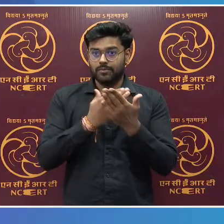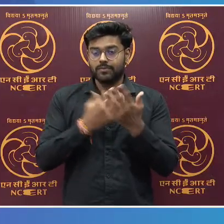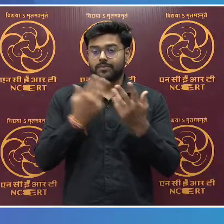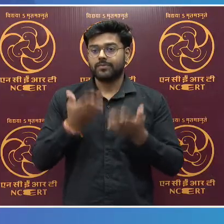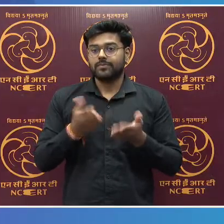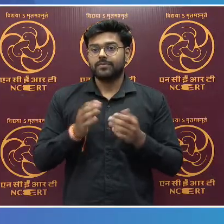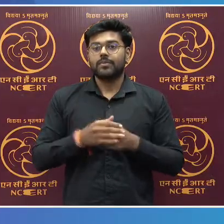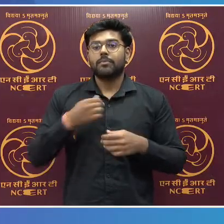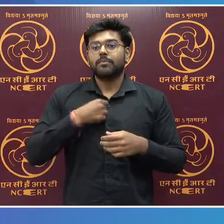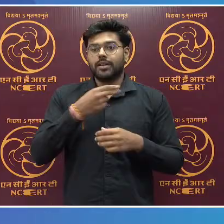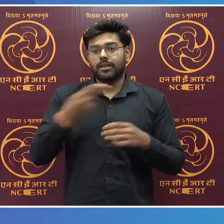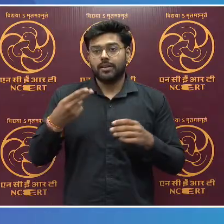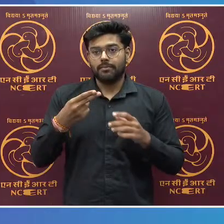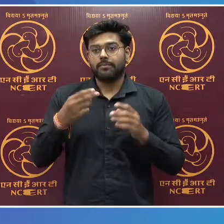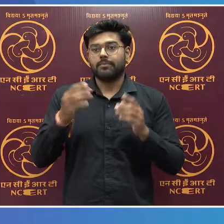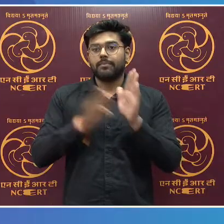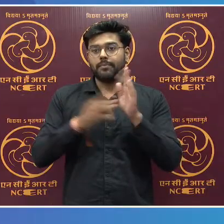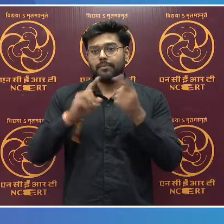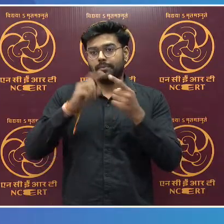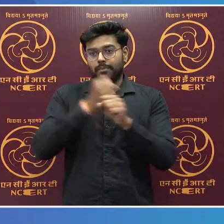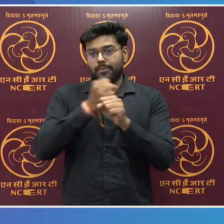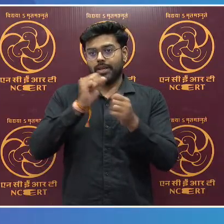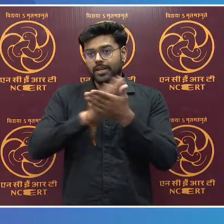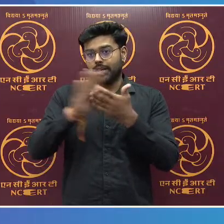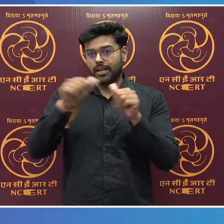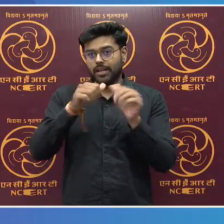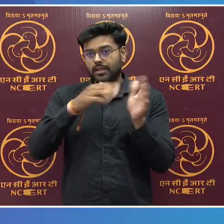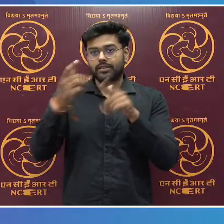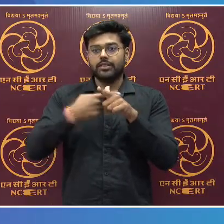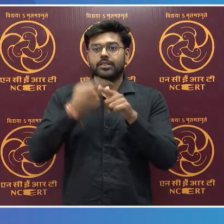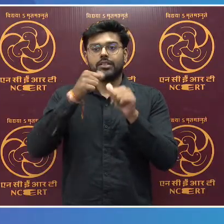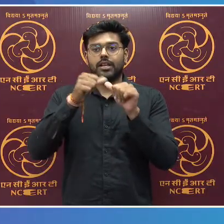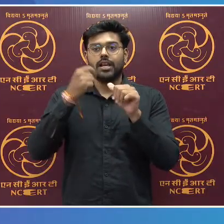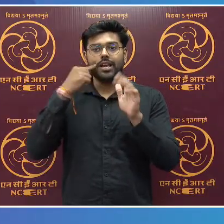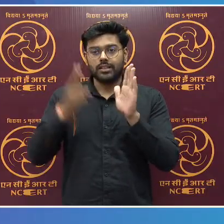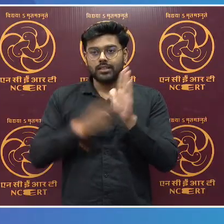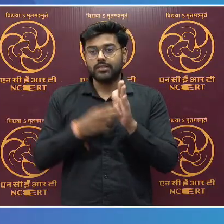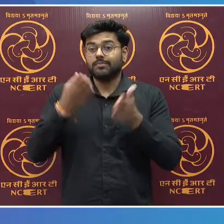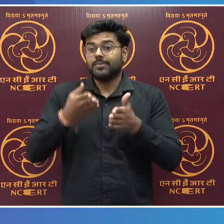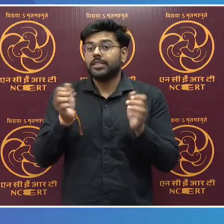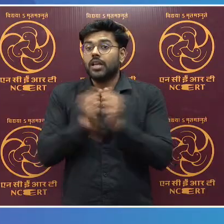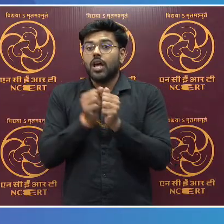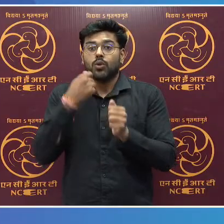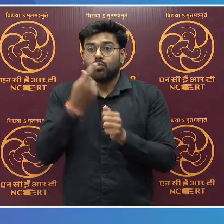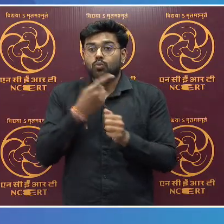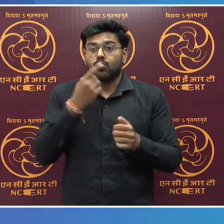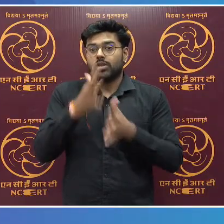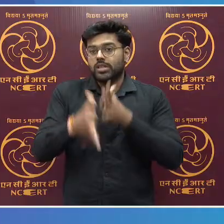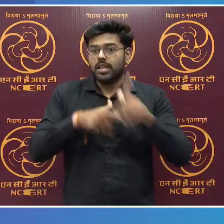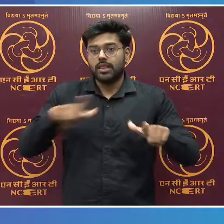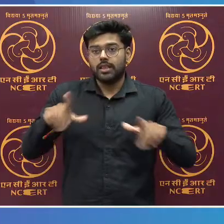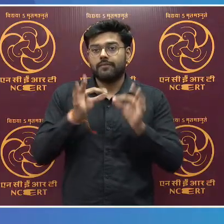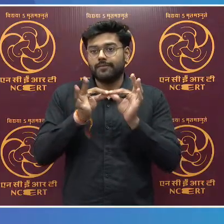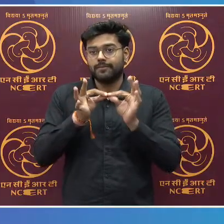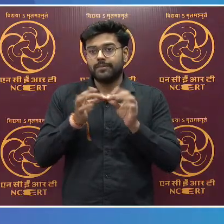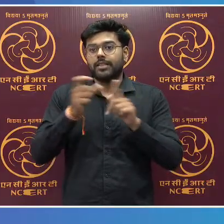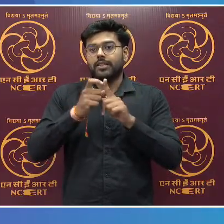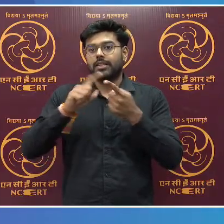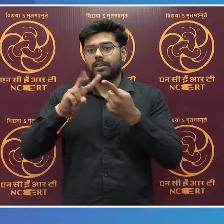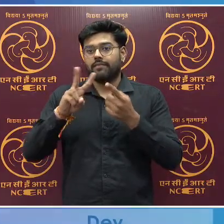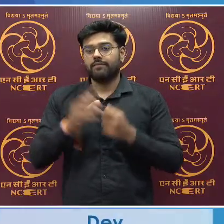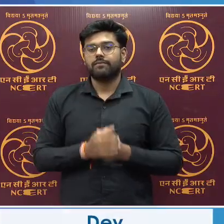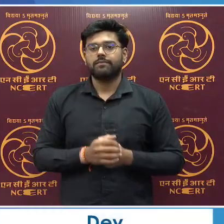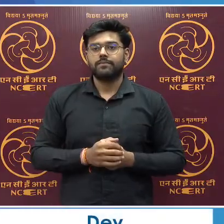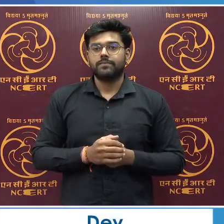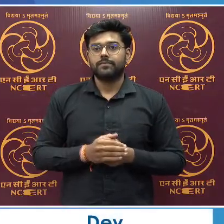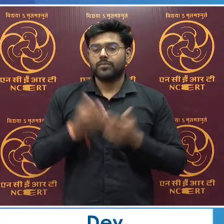I am Dr. Megha Jain moderating today's session. And with me, you can see the sign language interpreter, Dev. And since